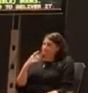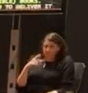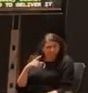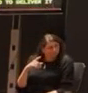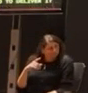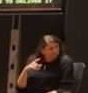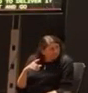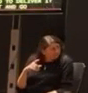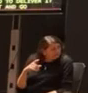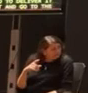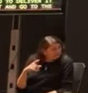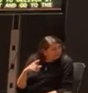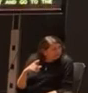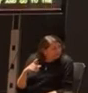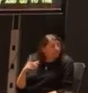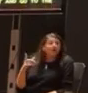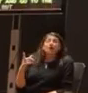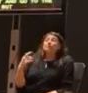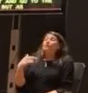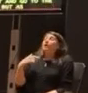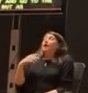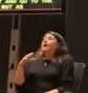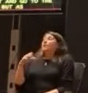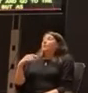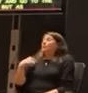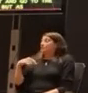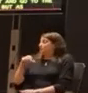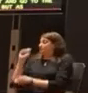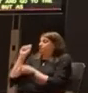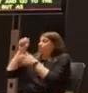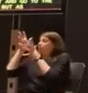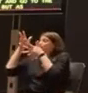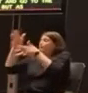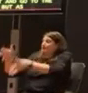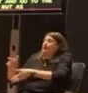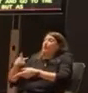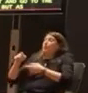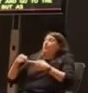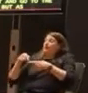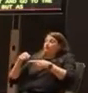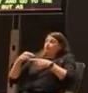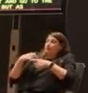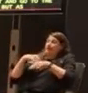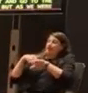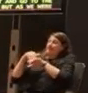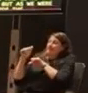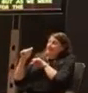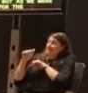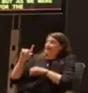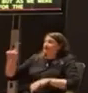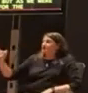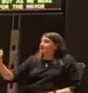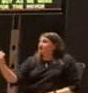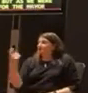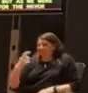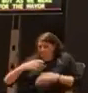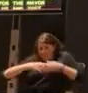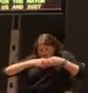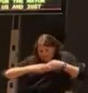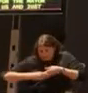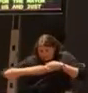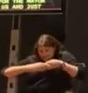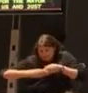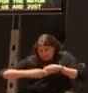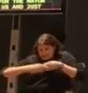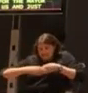things. But as we're departing, the mayor approaches us and he just comes shakes her hand